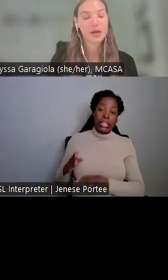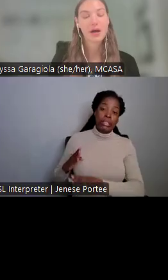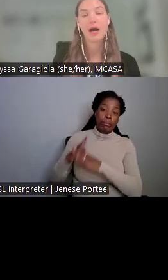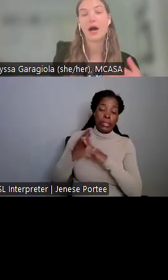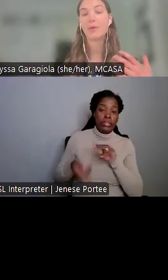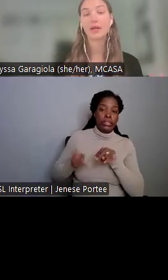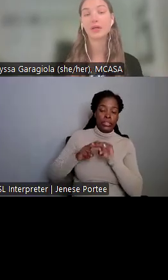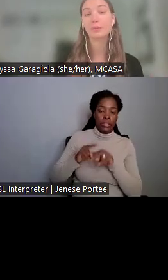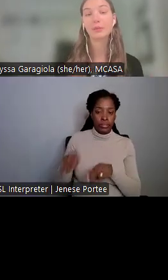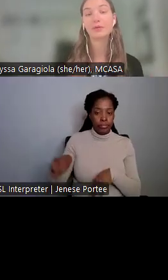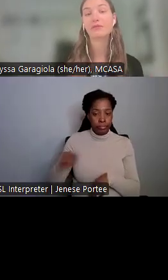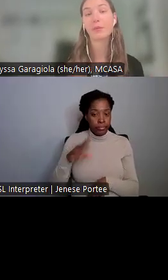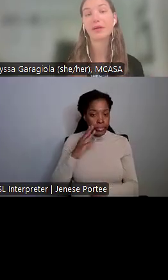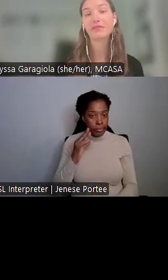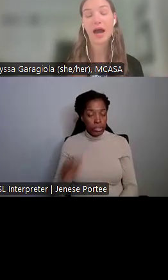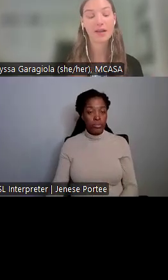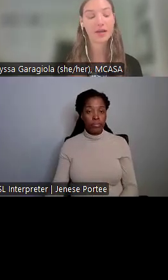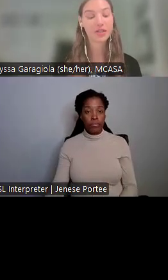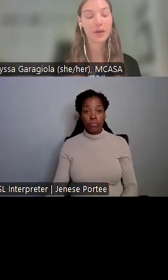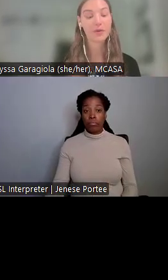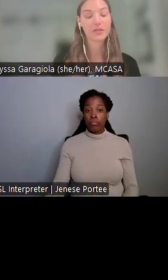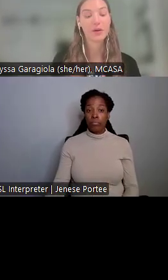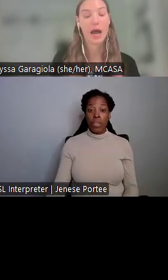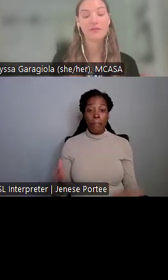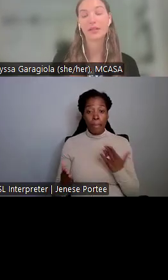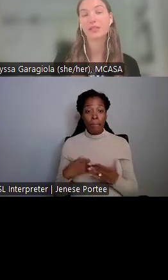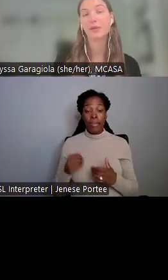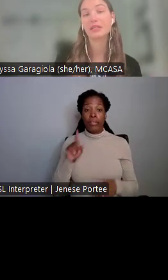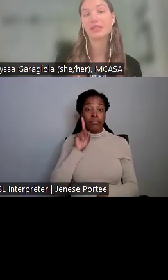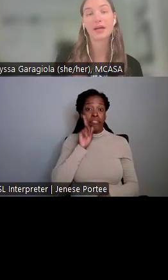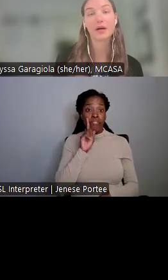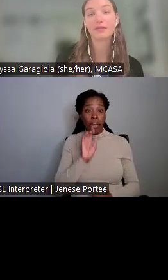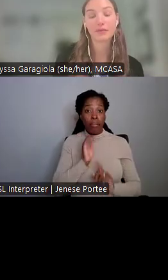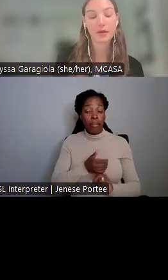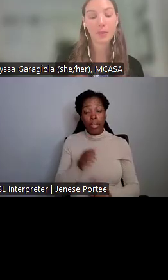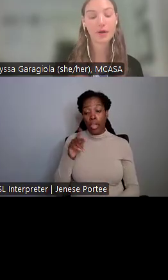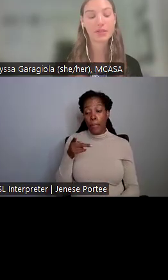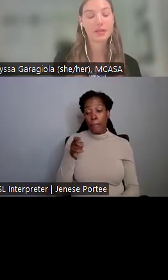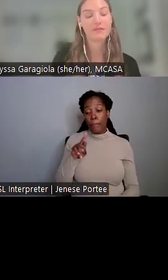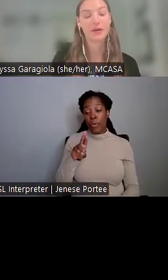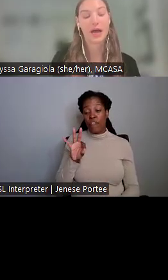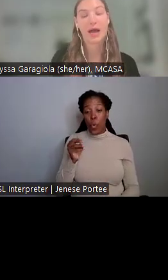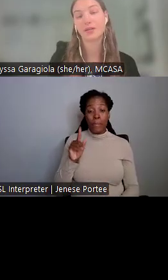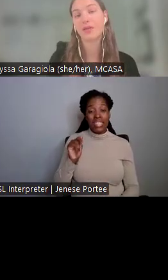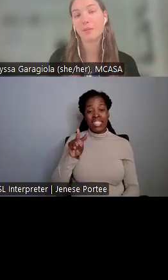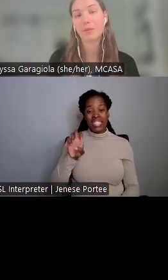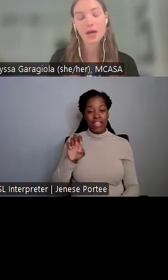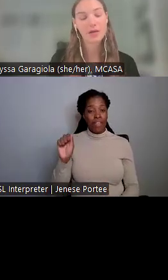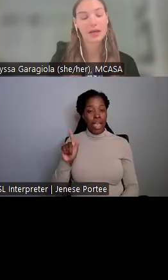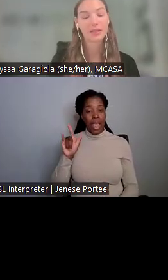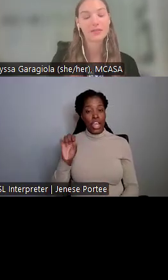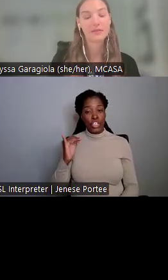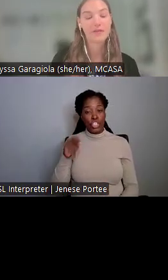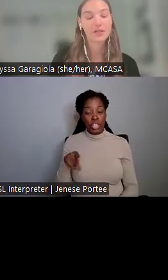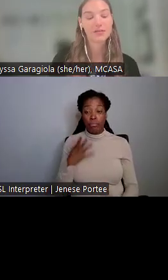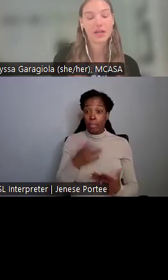experience. It could be performative allyship. So advocates may say all of the right words, then fail to act on them. And